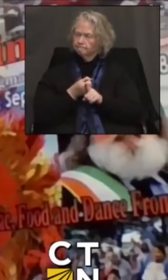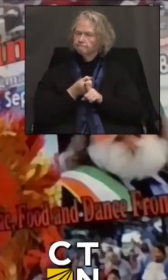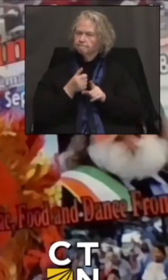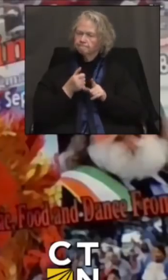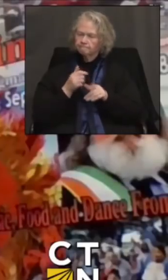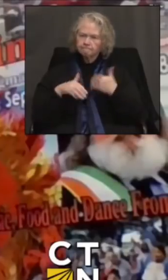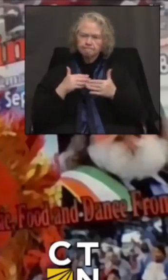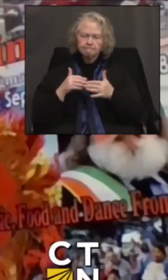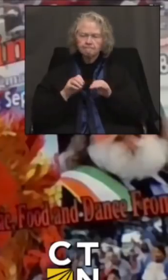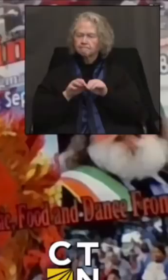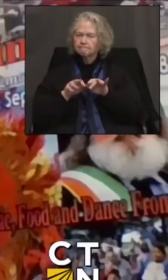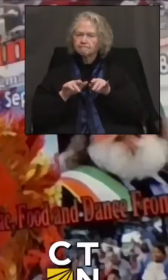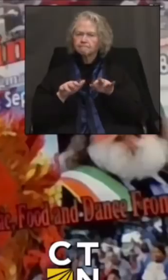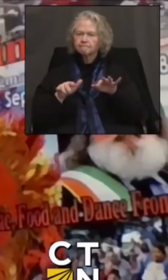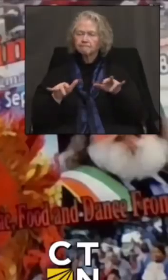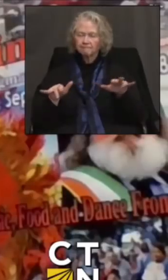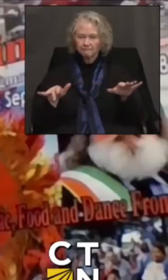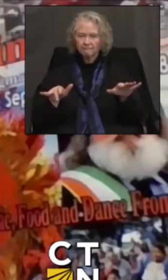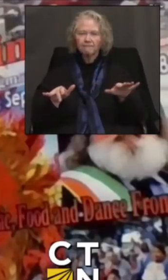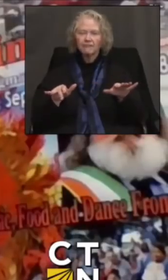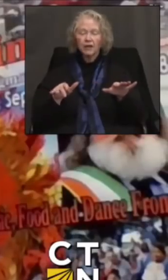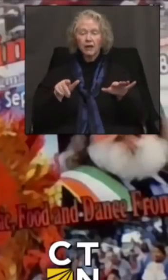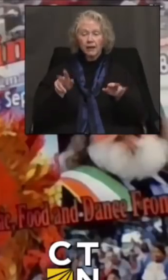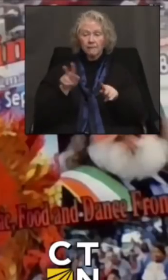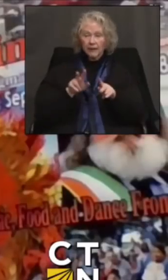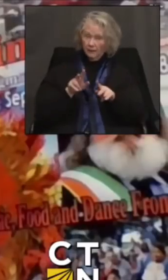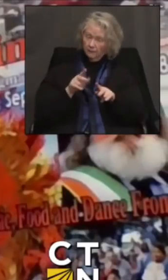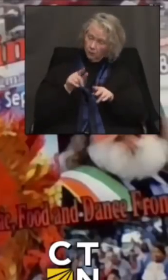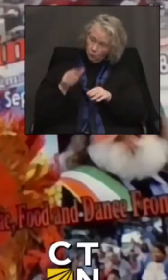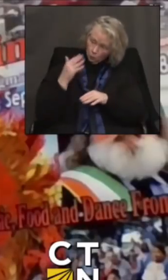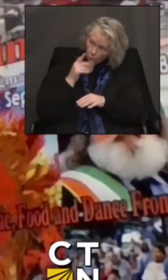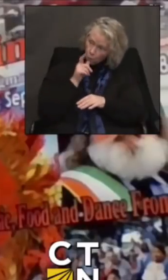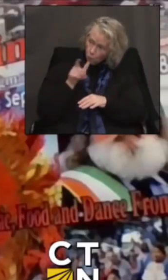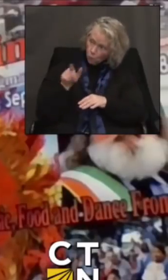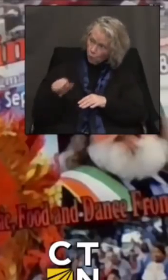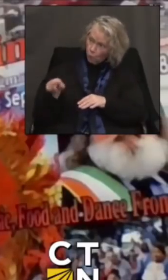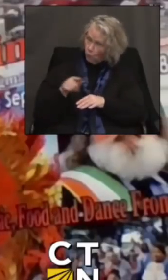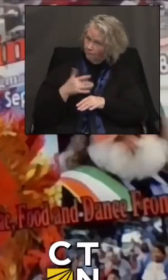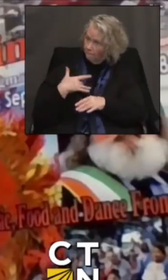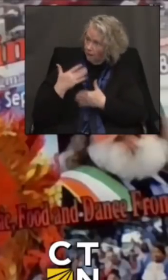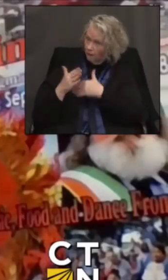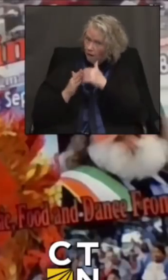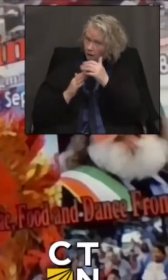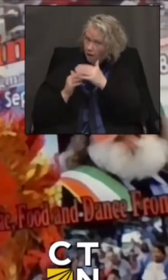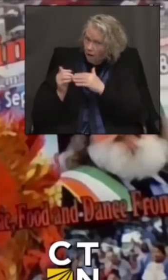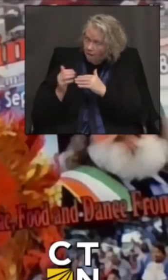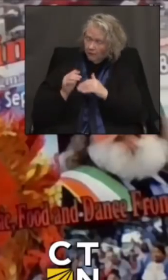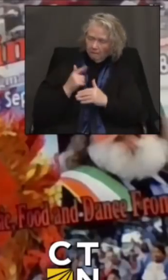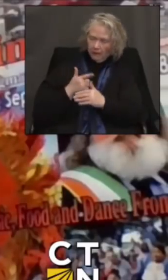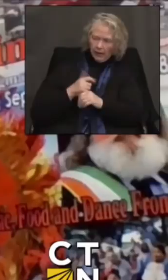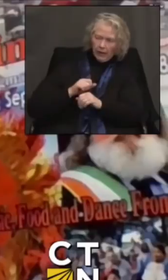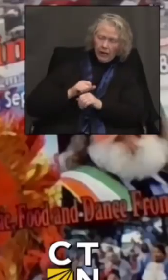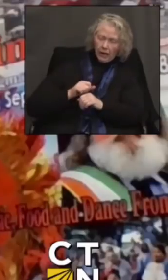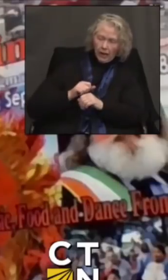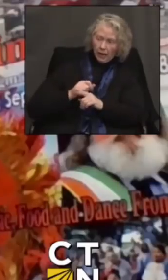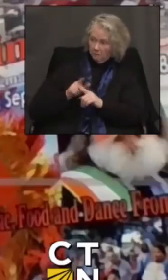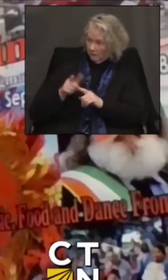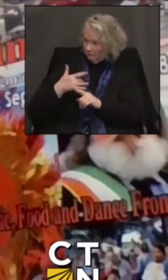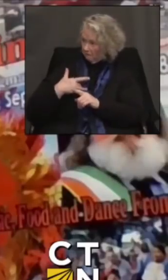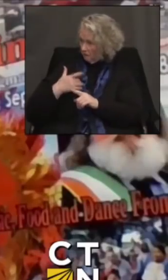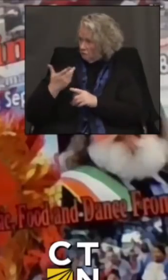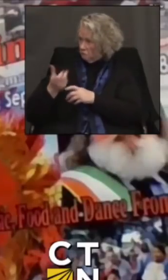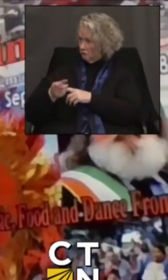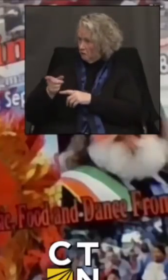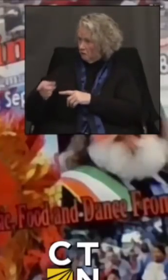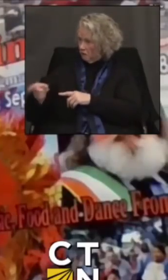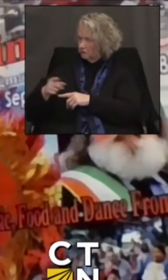just goes to show you that familiarity breeds comfort, and comfort will allow people that even were hesitant to take the shot to actually take it.